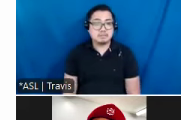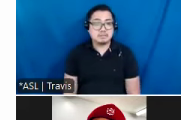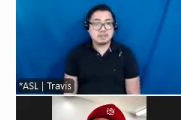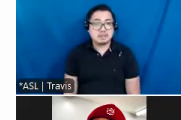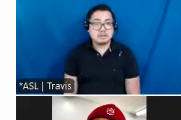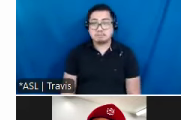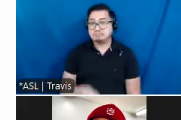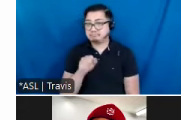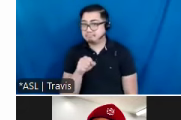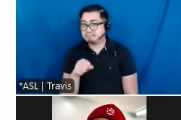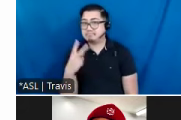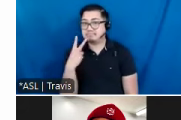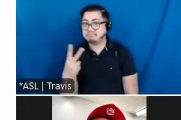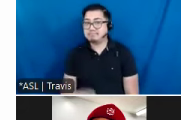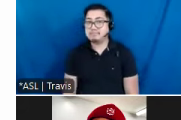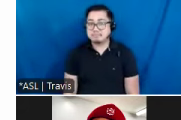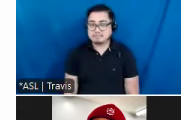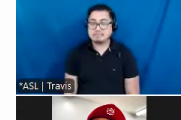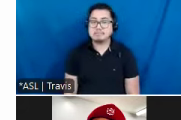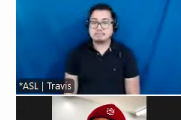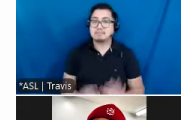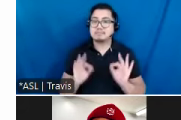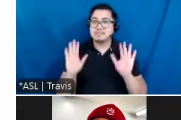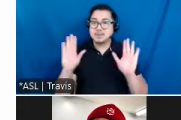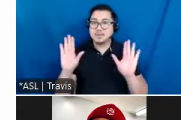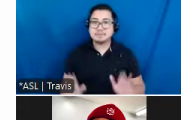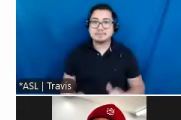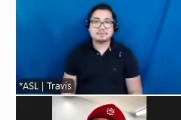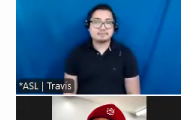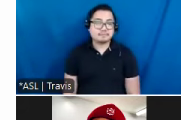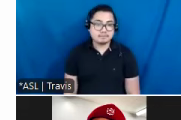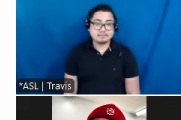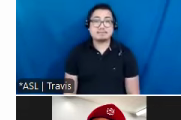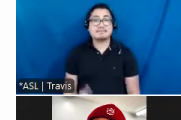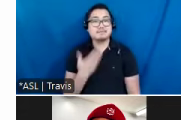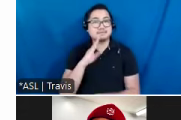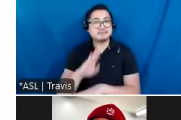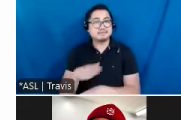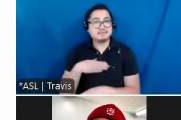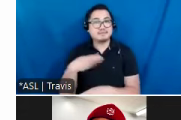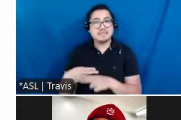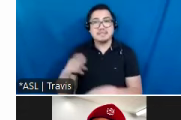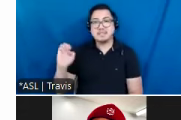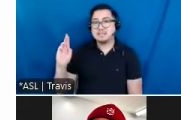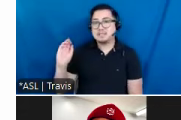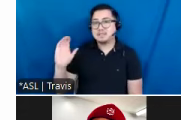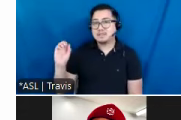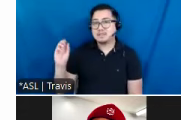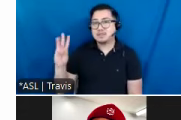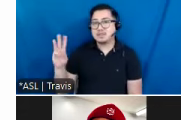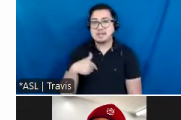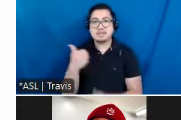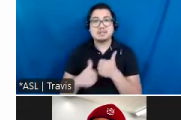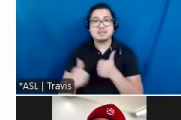Yep. Well, It's coming through. all right, great. So good afternoon, everyone. My name is Eric Chow. I am the Chief